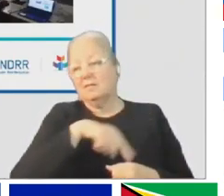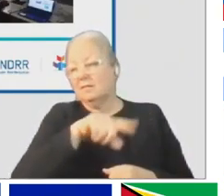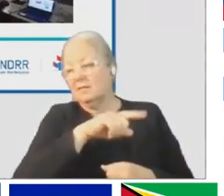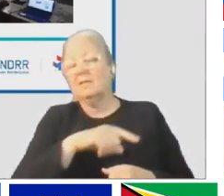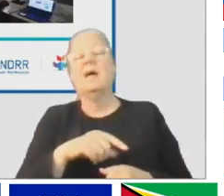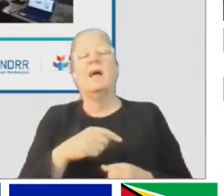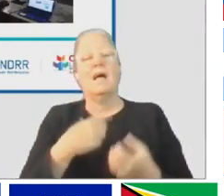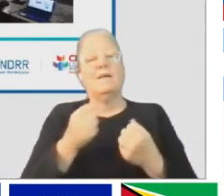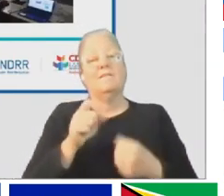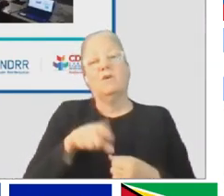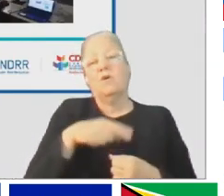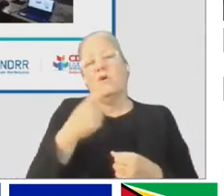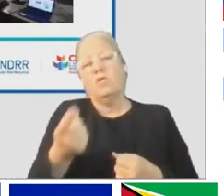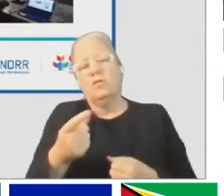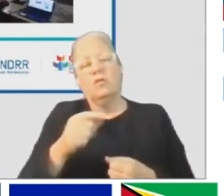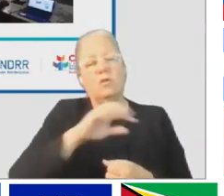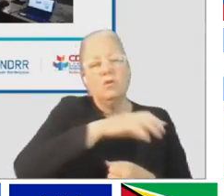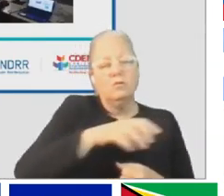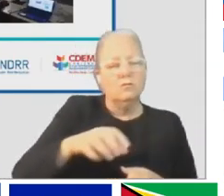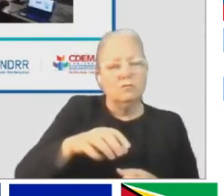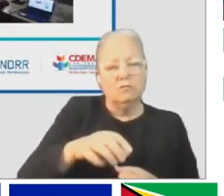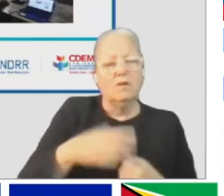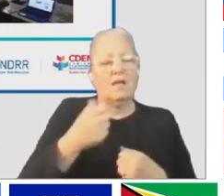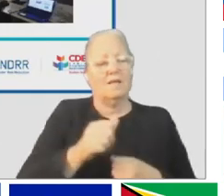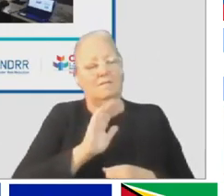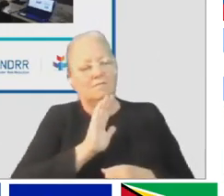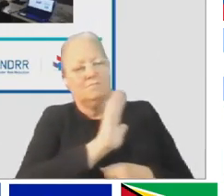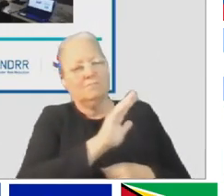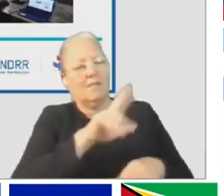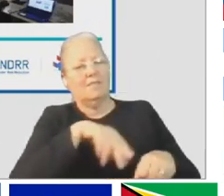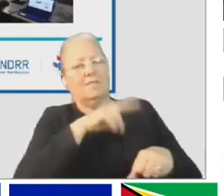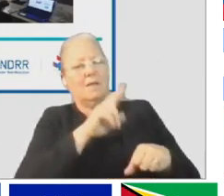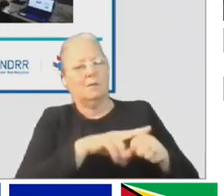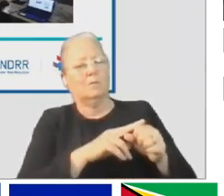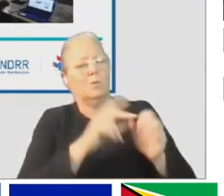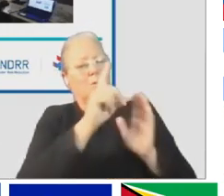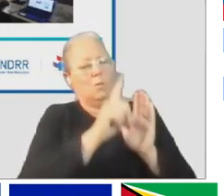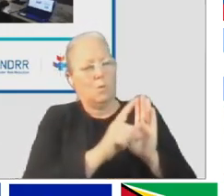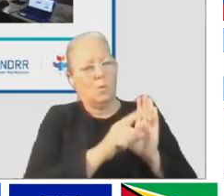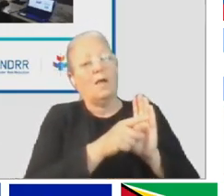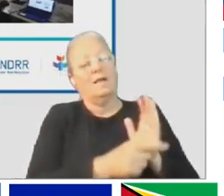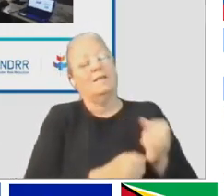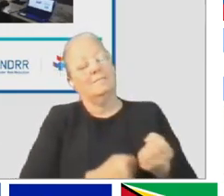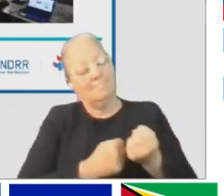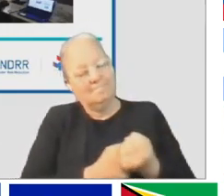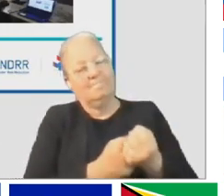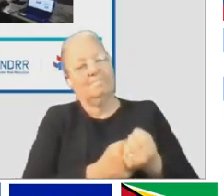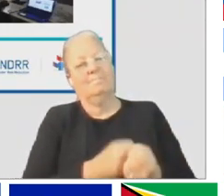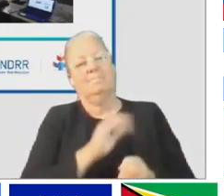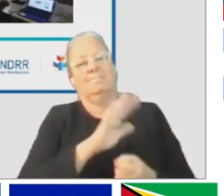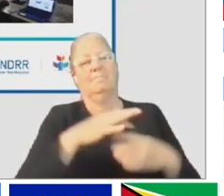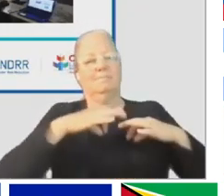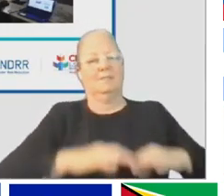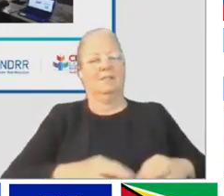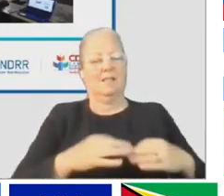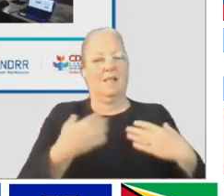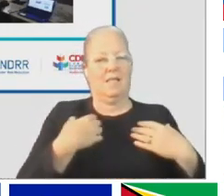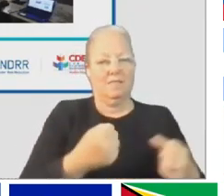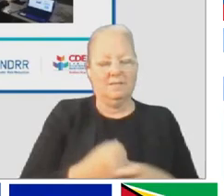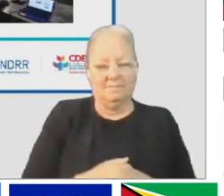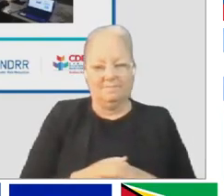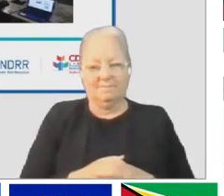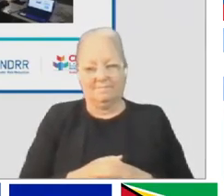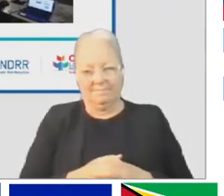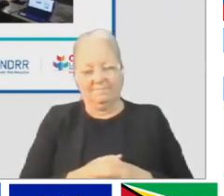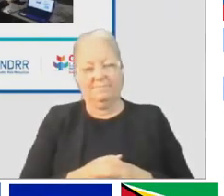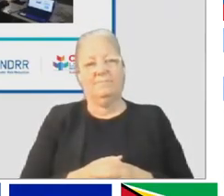that would have utilized their national laws and mechanism to support the Ministry of Health. In St. Vincent, we would have established a contingency fund a